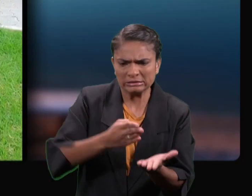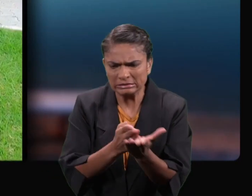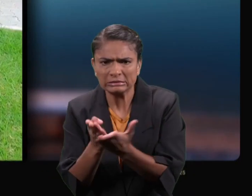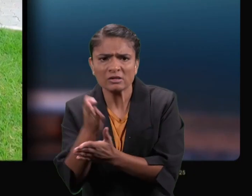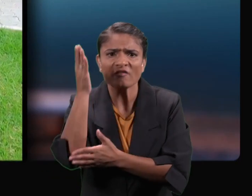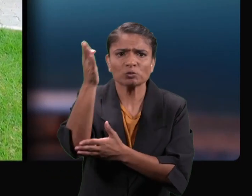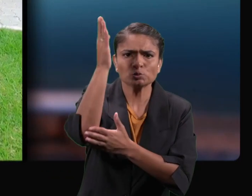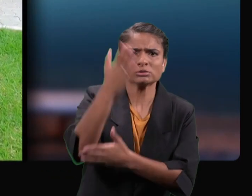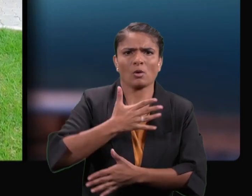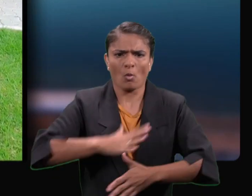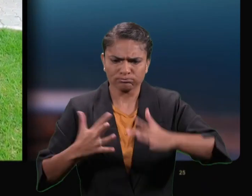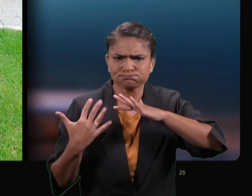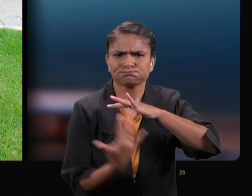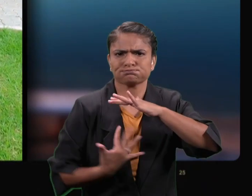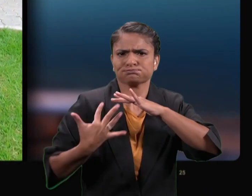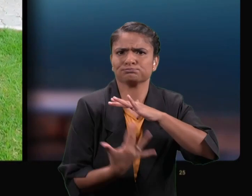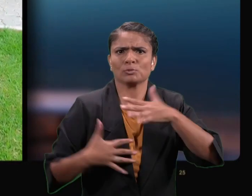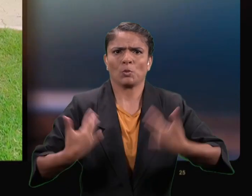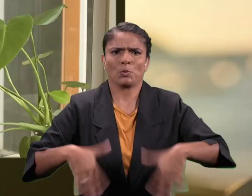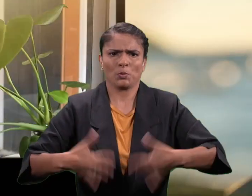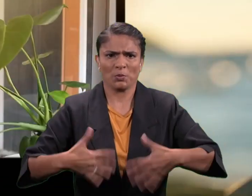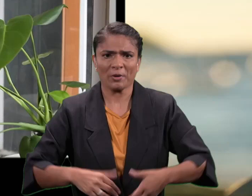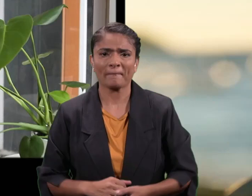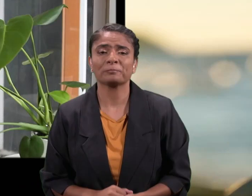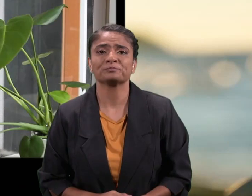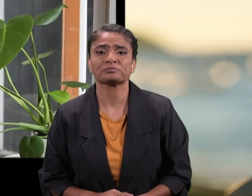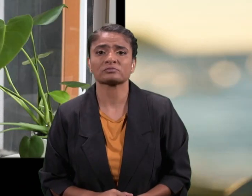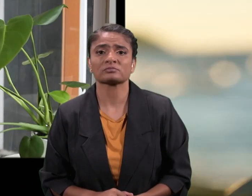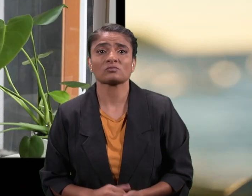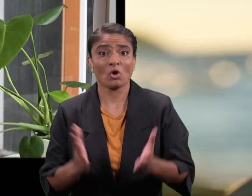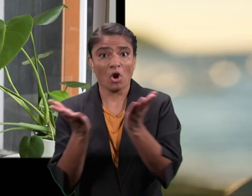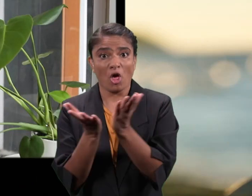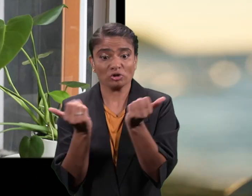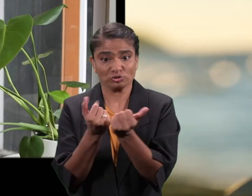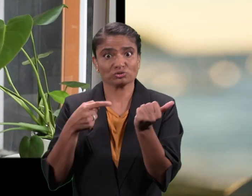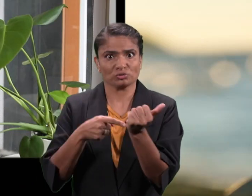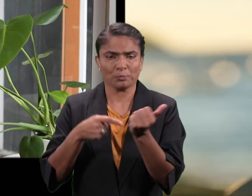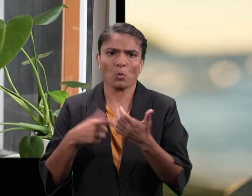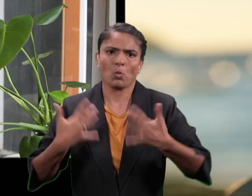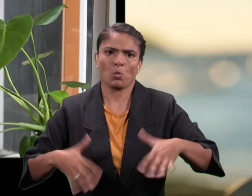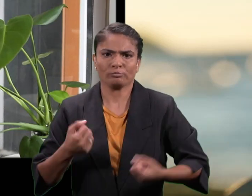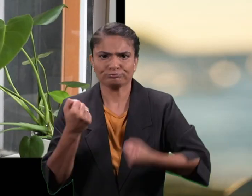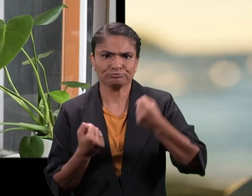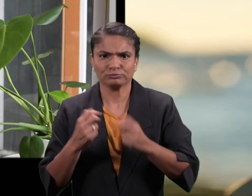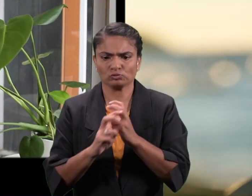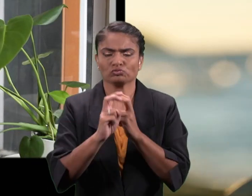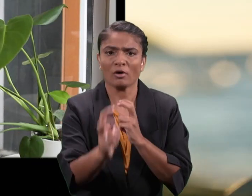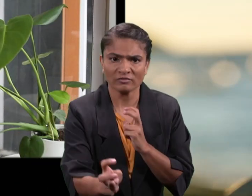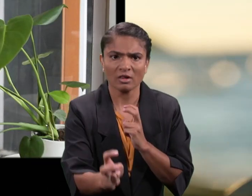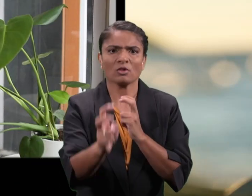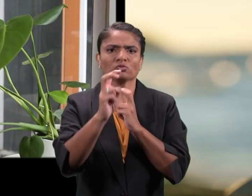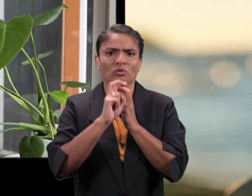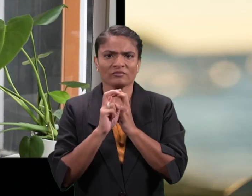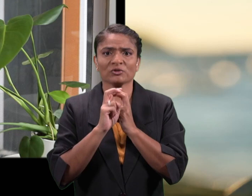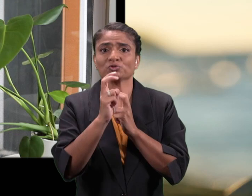way to a future filled with rolling inspirations." With learnerships, I would travel a lot. I used to enjoy learnerships